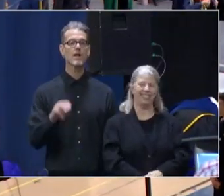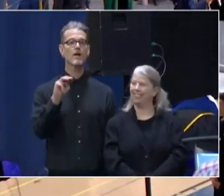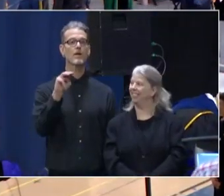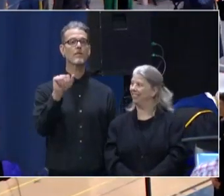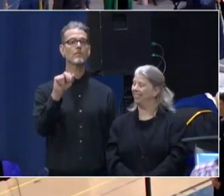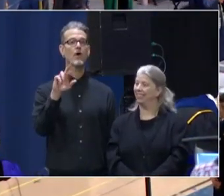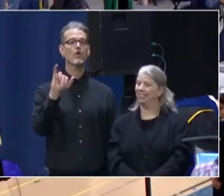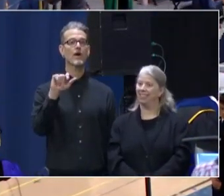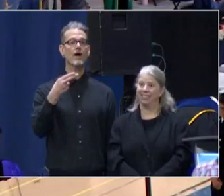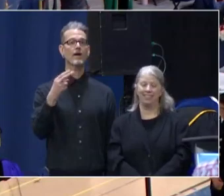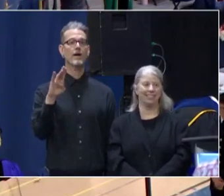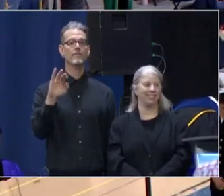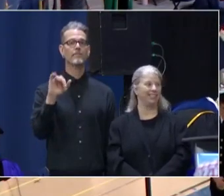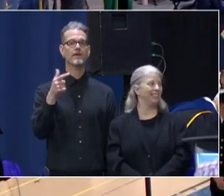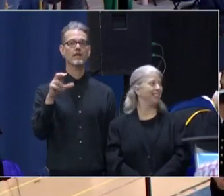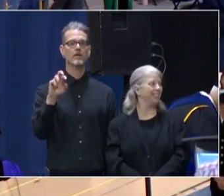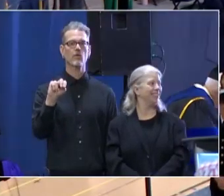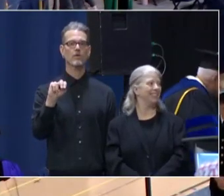Mariah Bighorn.